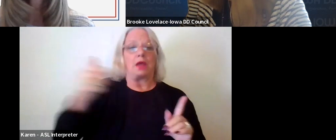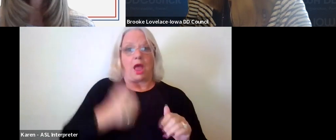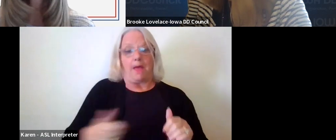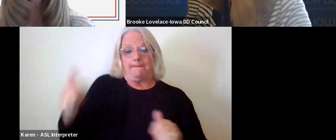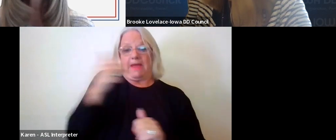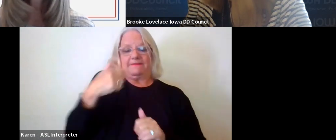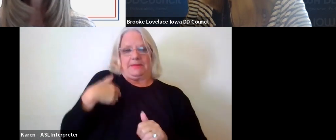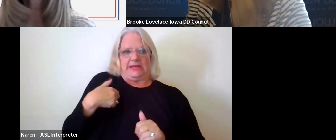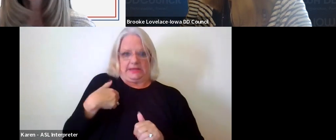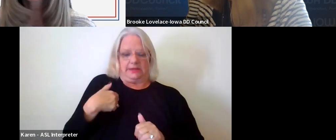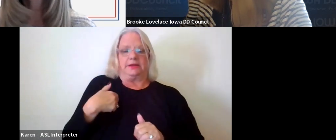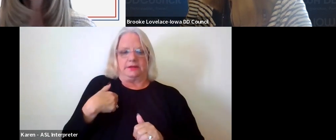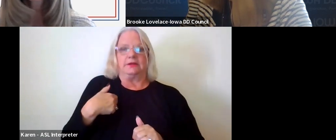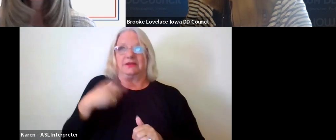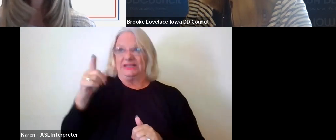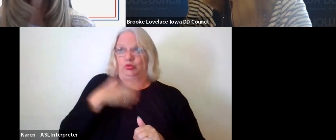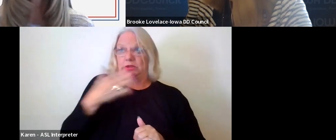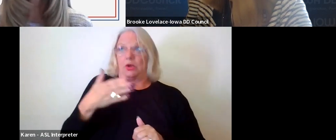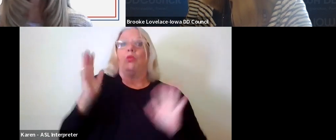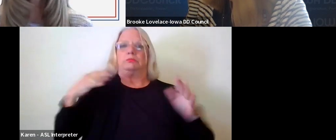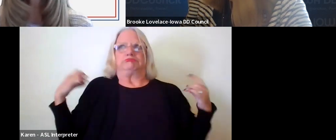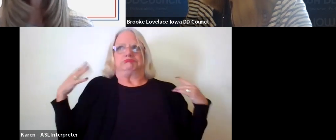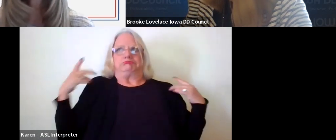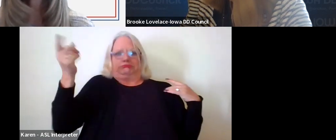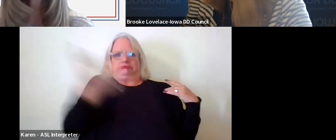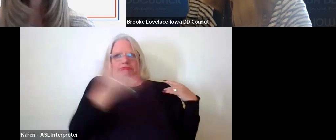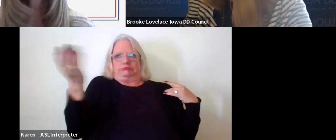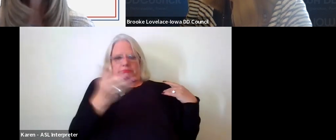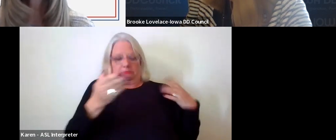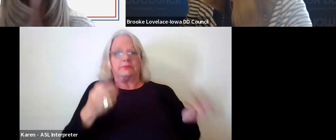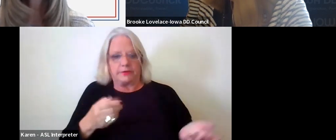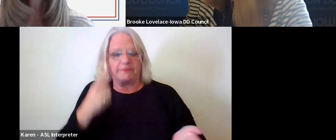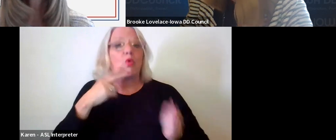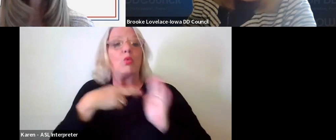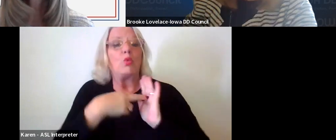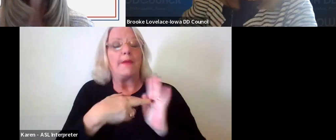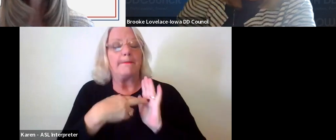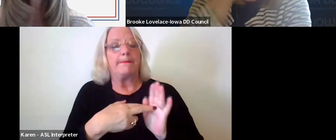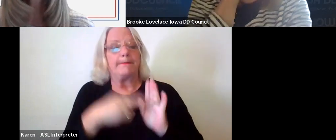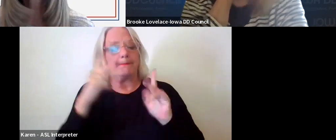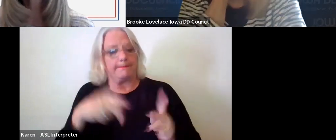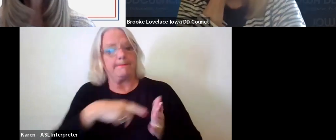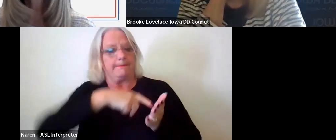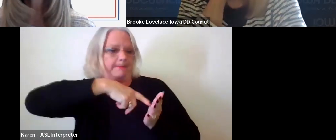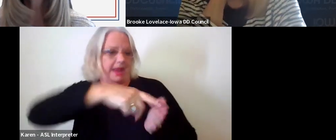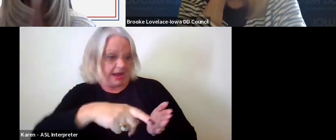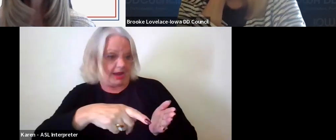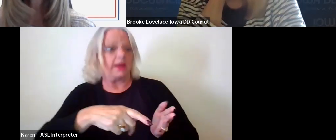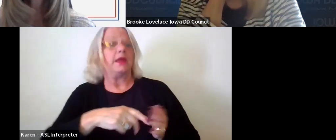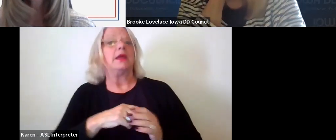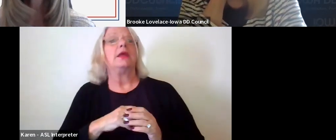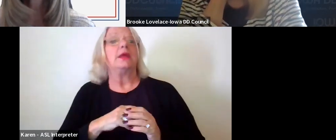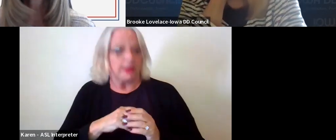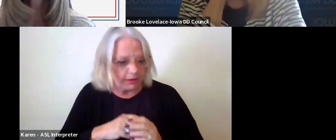hierarchy who is willing or able. And again, for rep payees, that's probably, one of the things that's going to open the